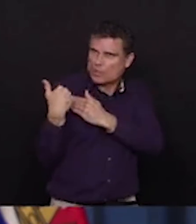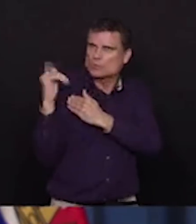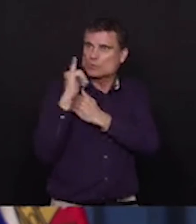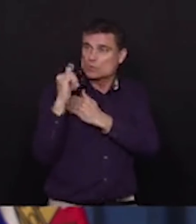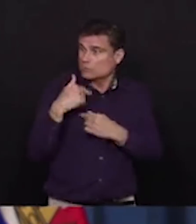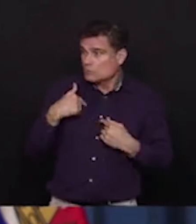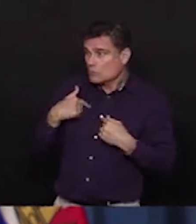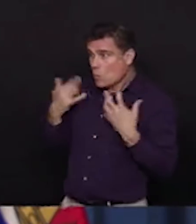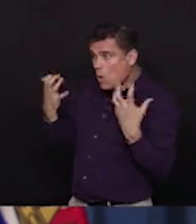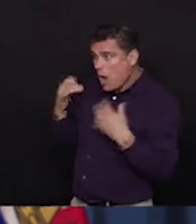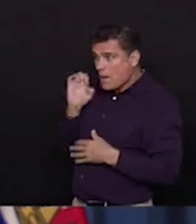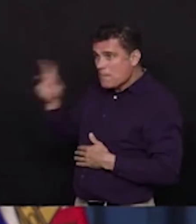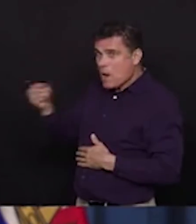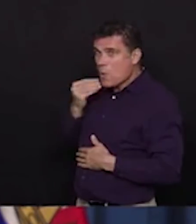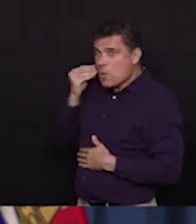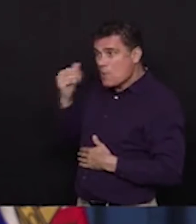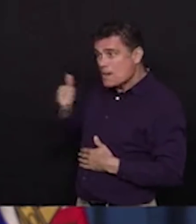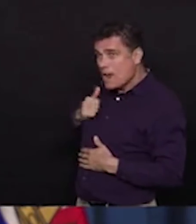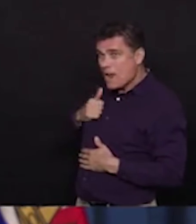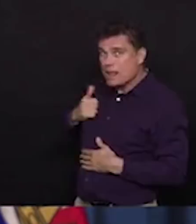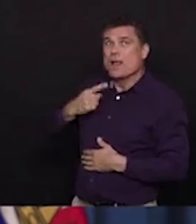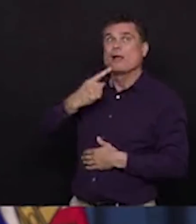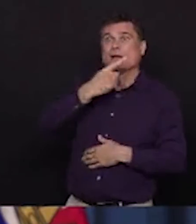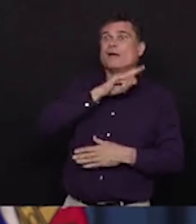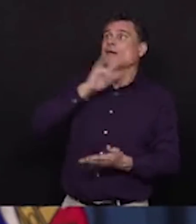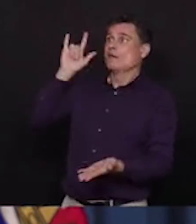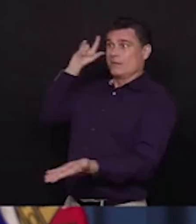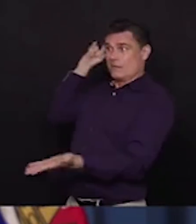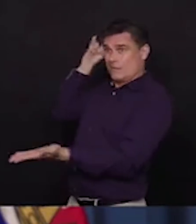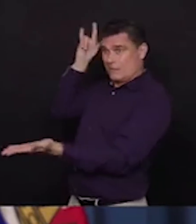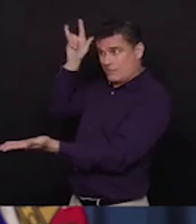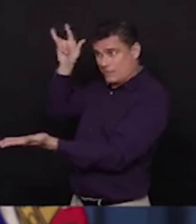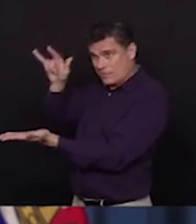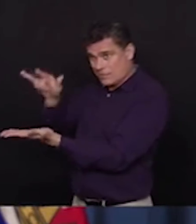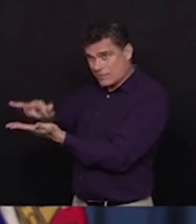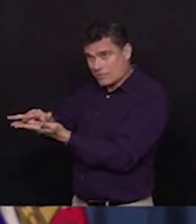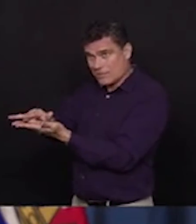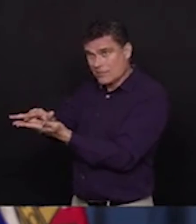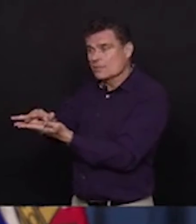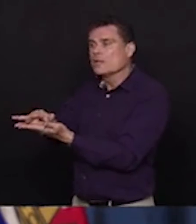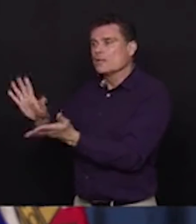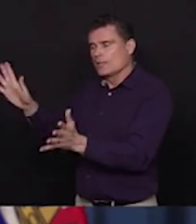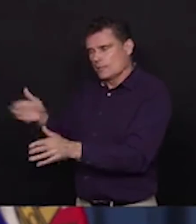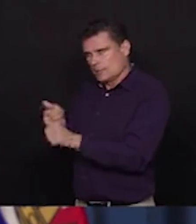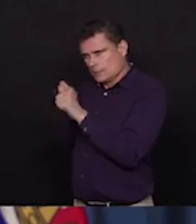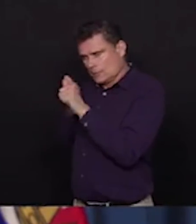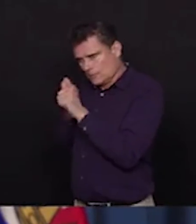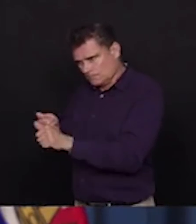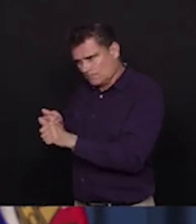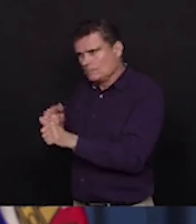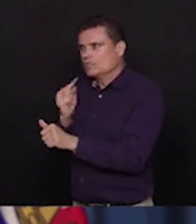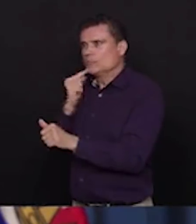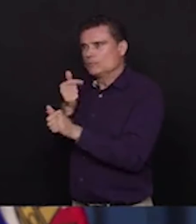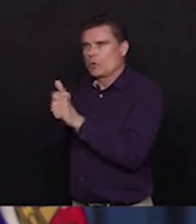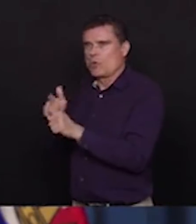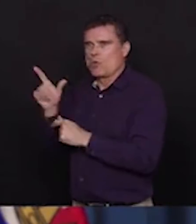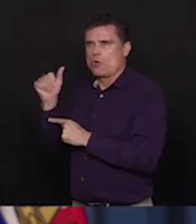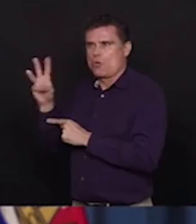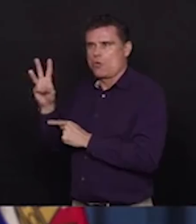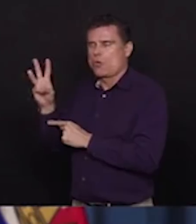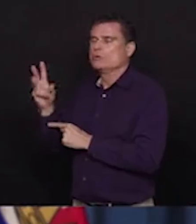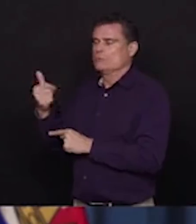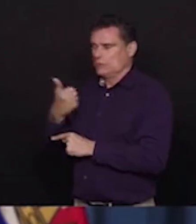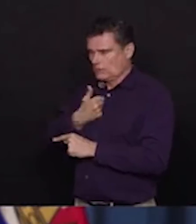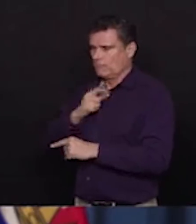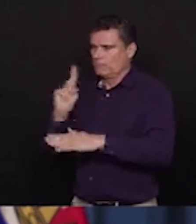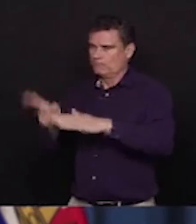help people come home, setting up a series of flights, many flights that are going to bring people back to Canada from all around the